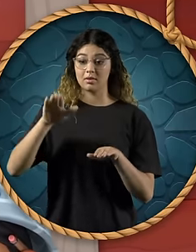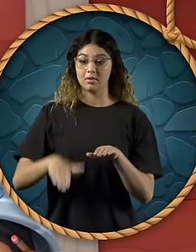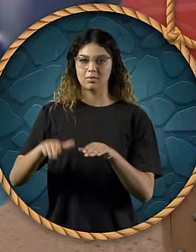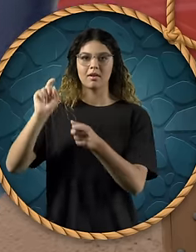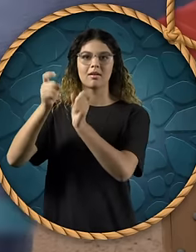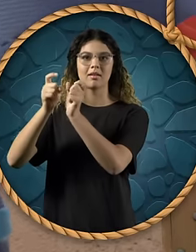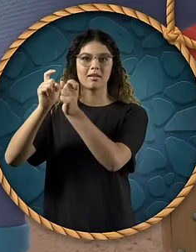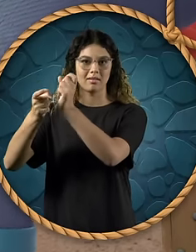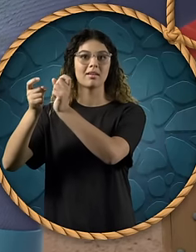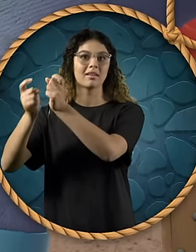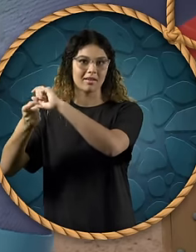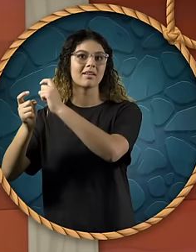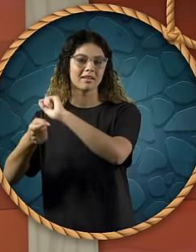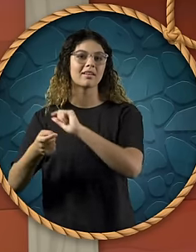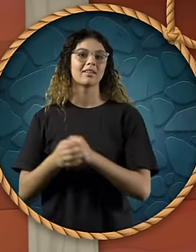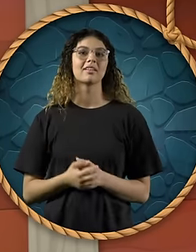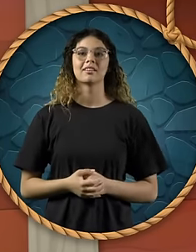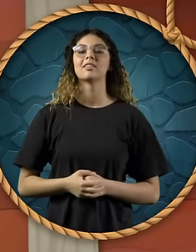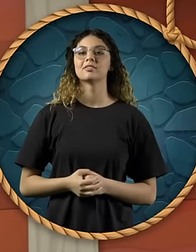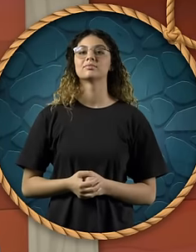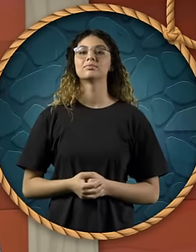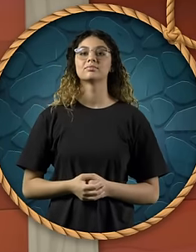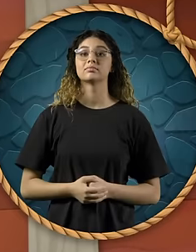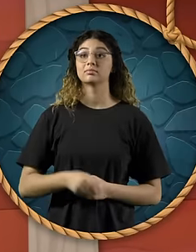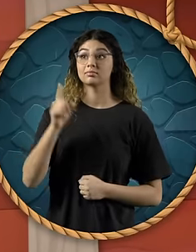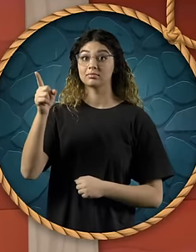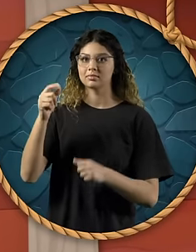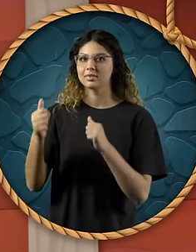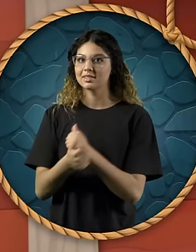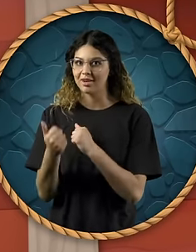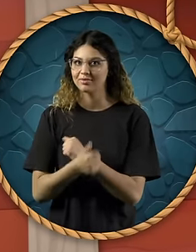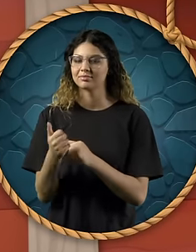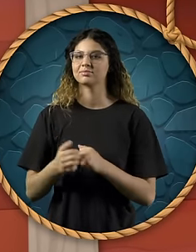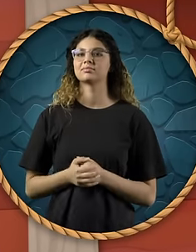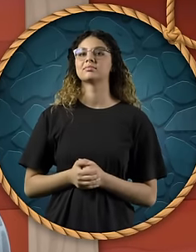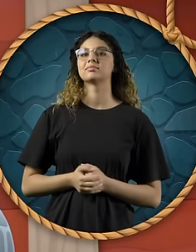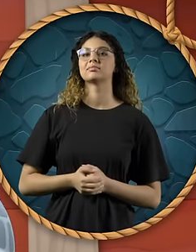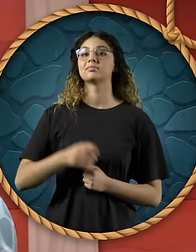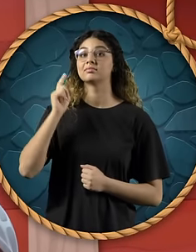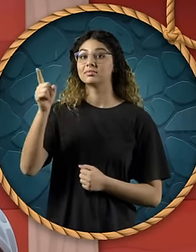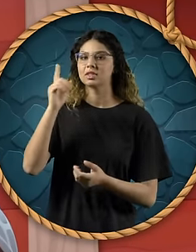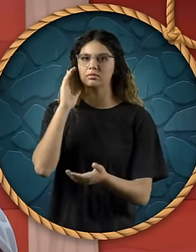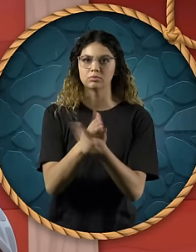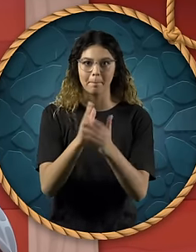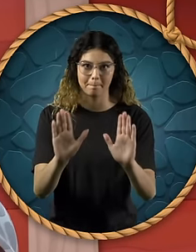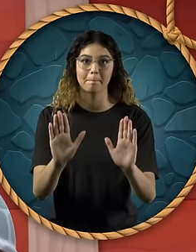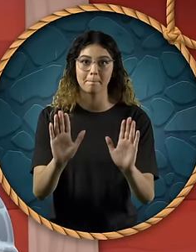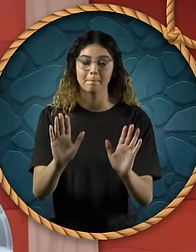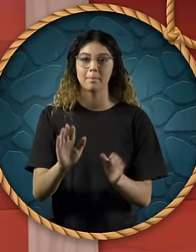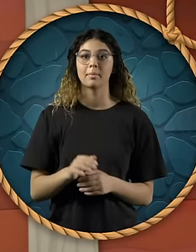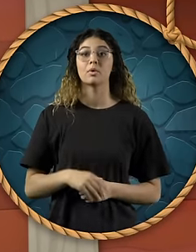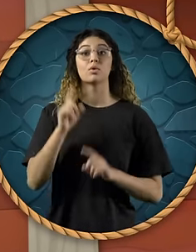See? When you step on this pedal, the signal changes. This one is for danger. This one means